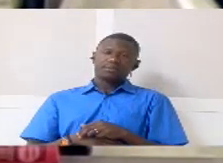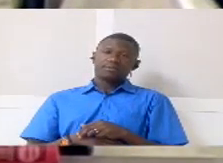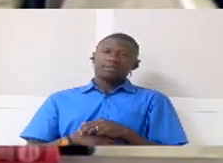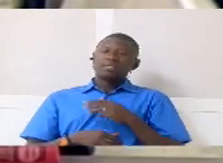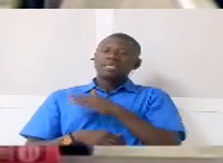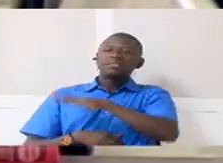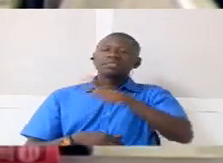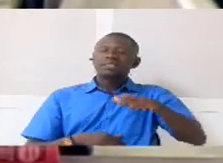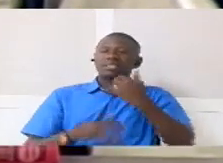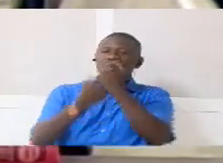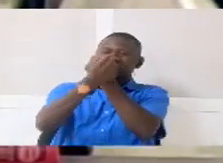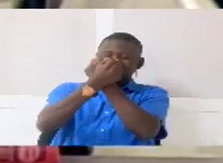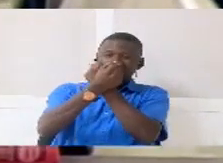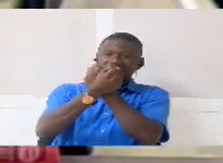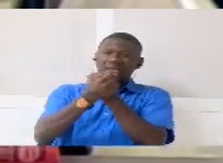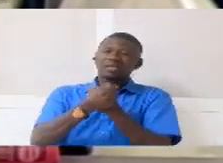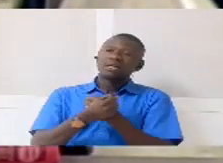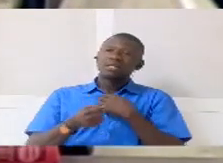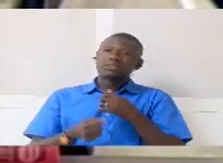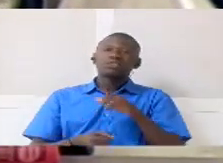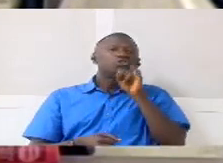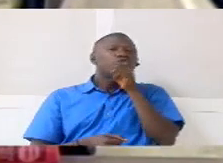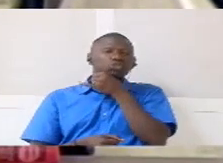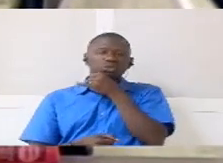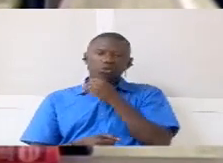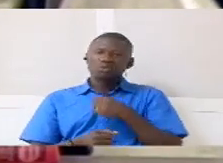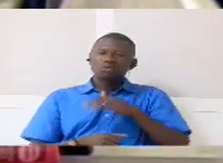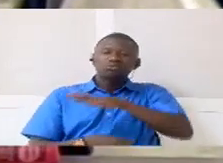children's prison at the Joshua called the juvenile wing.